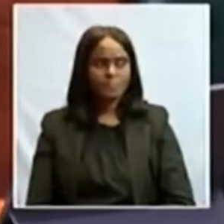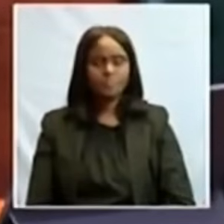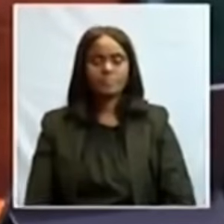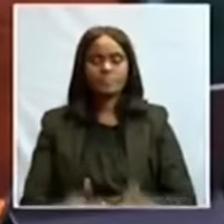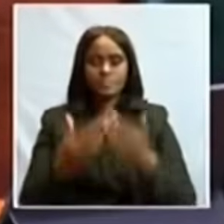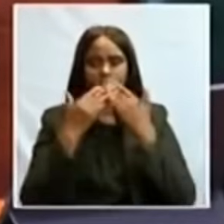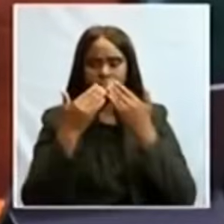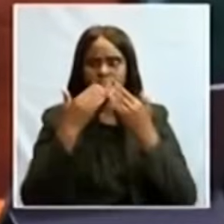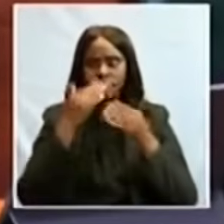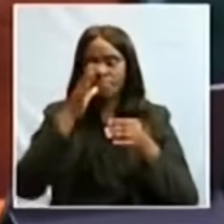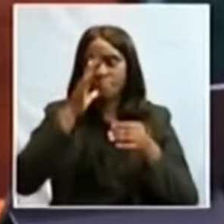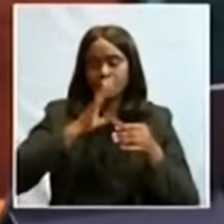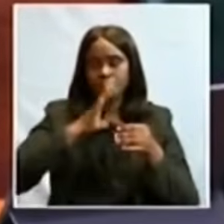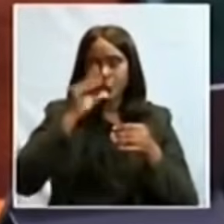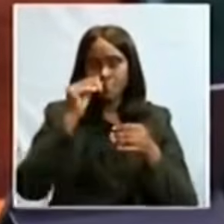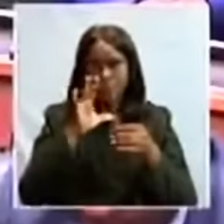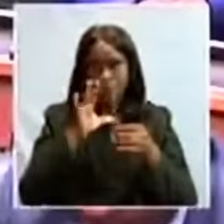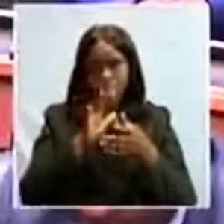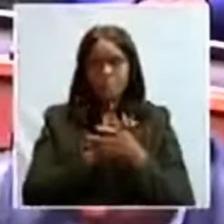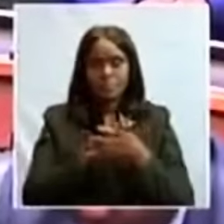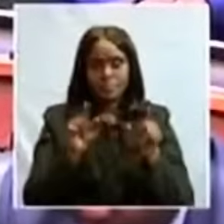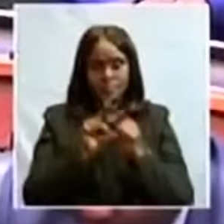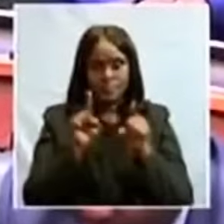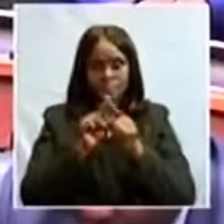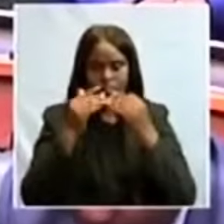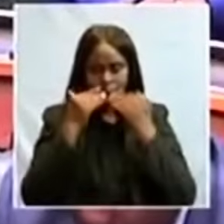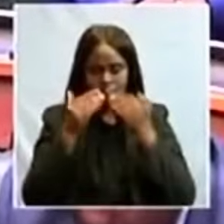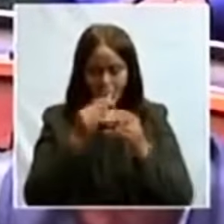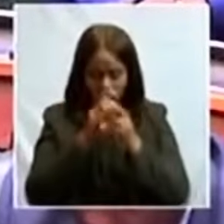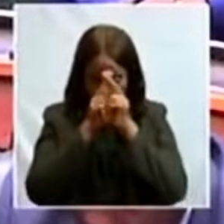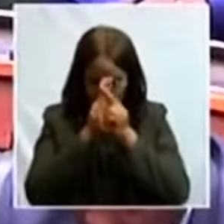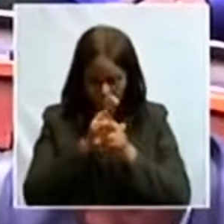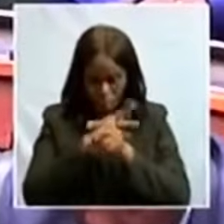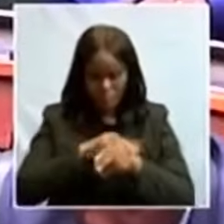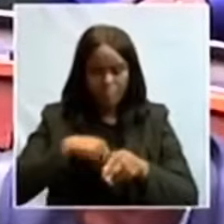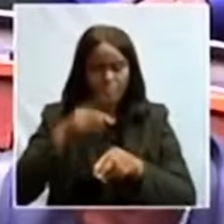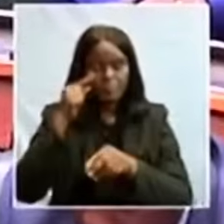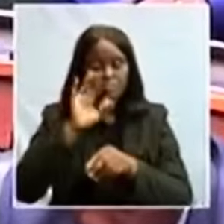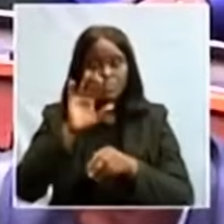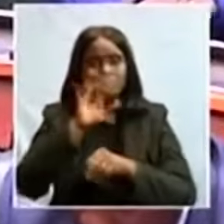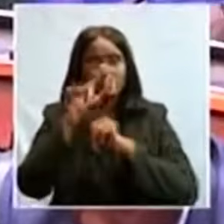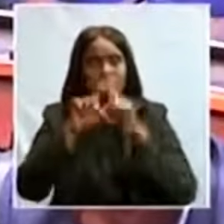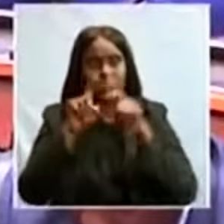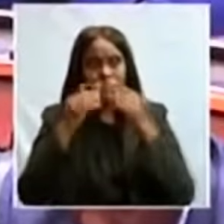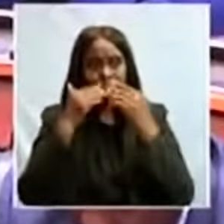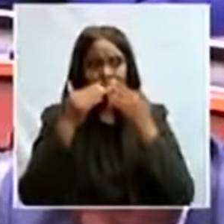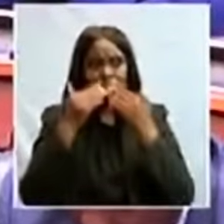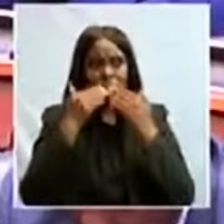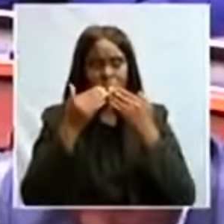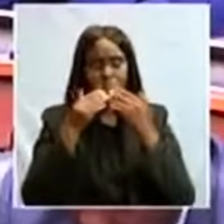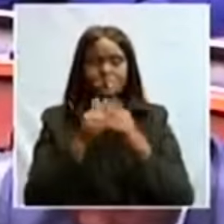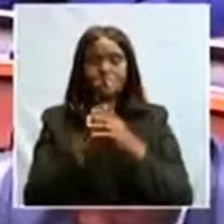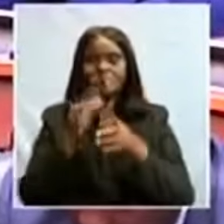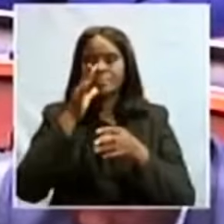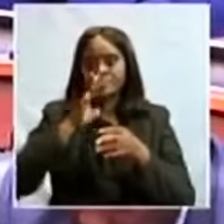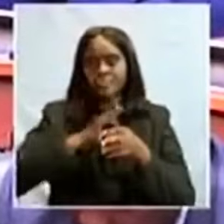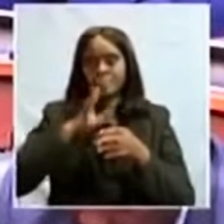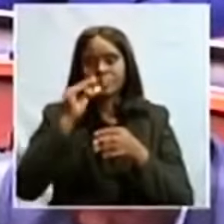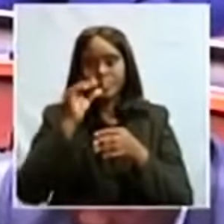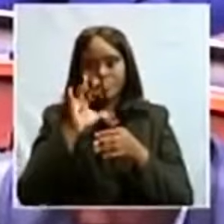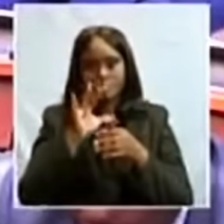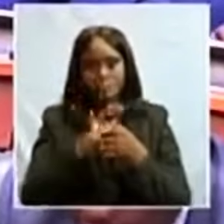Thank you, Madam Speaker, and thank you, Honorable Member, for that follow-up question. Madam